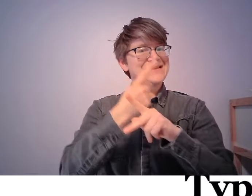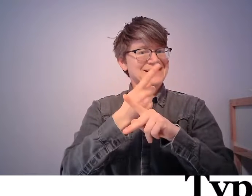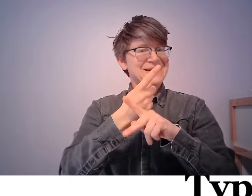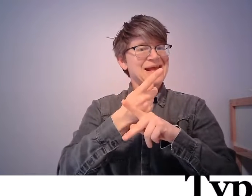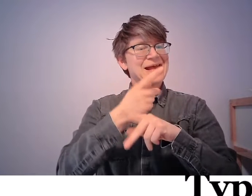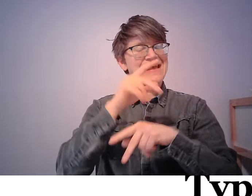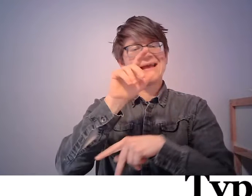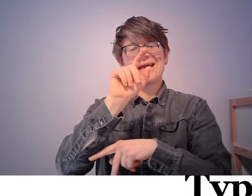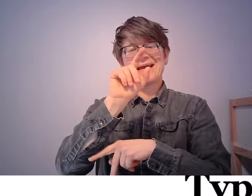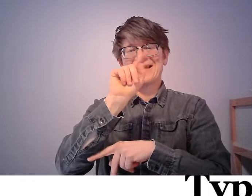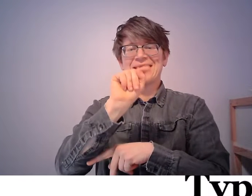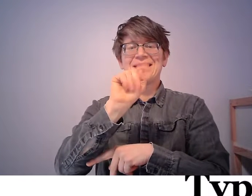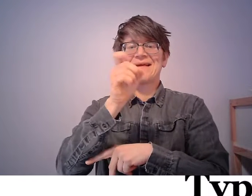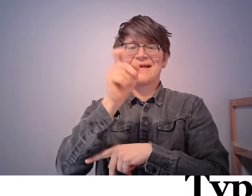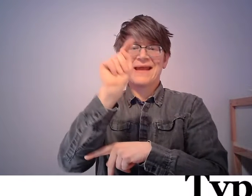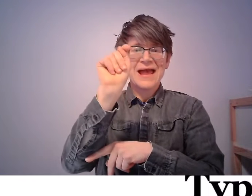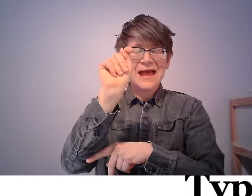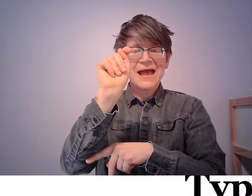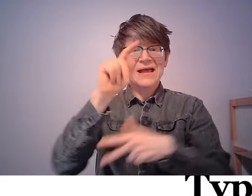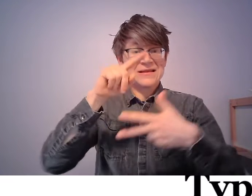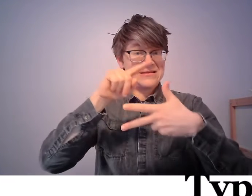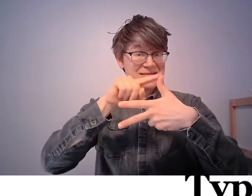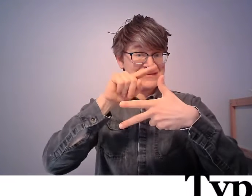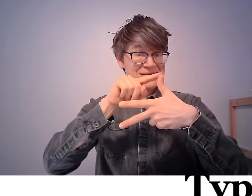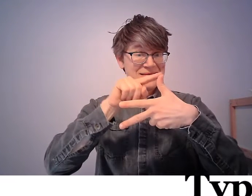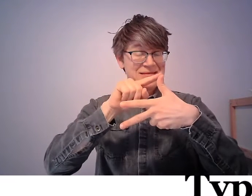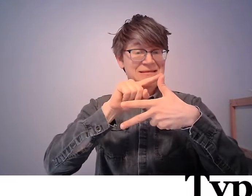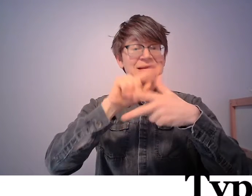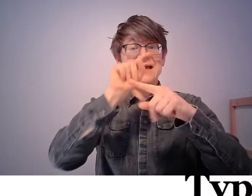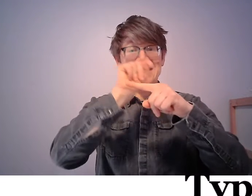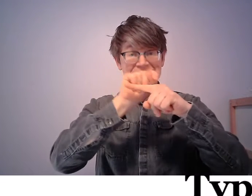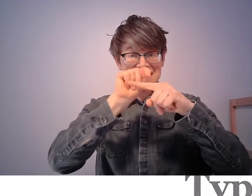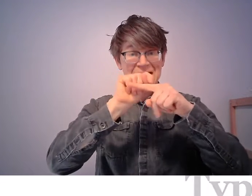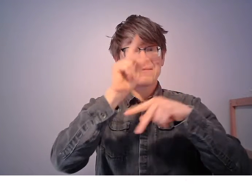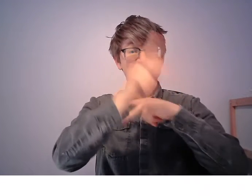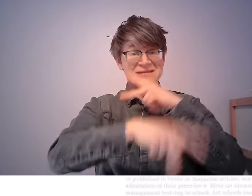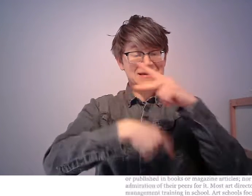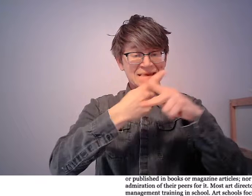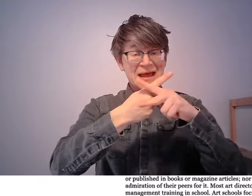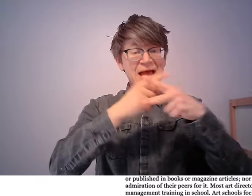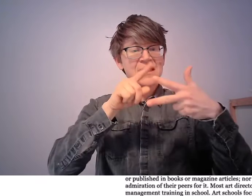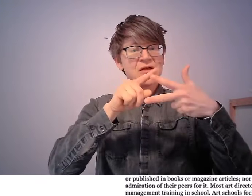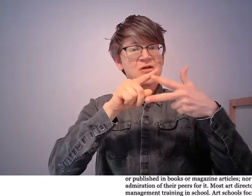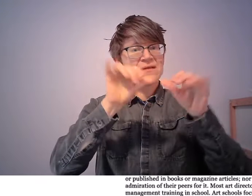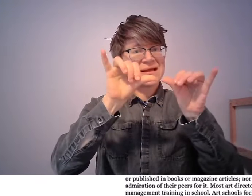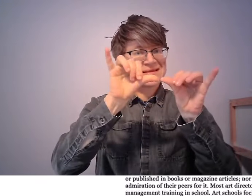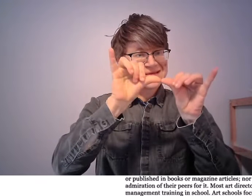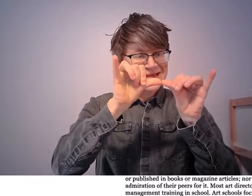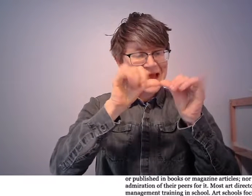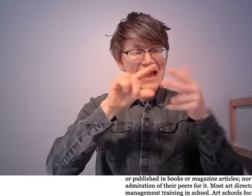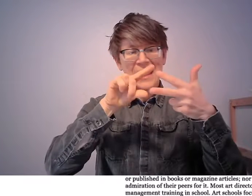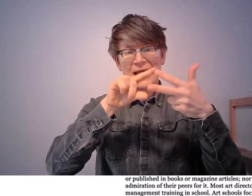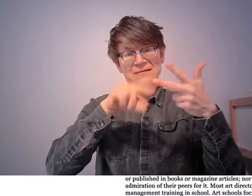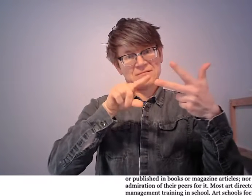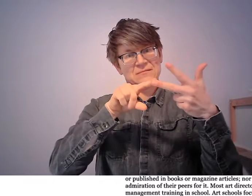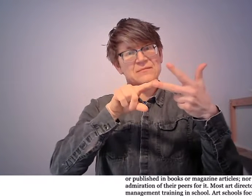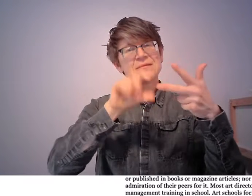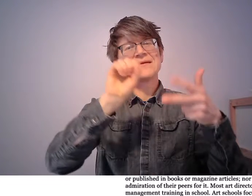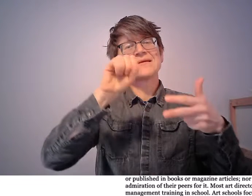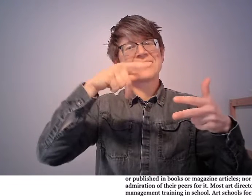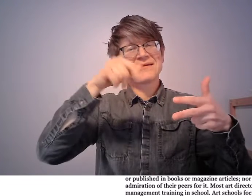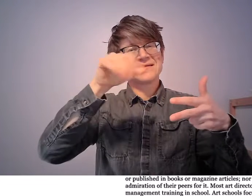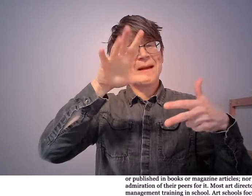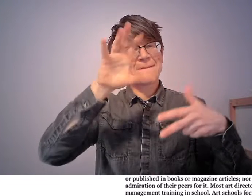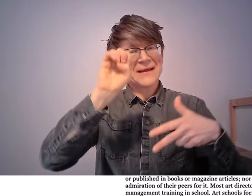factors include type style, type size, and type space. The best type styles for ease of reading